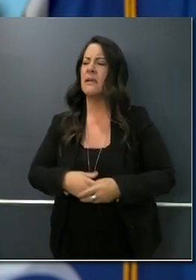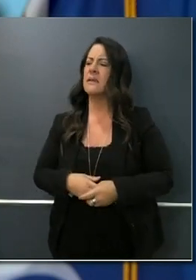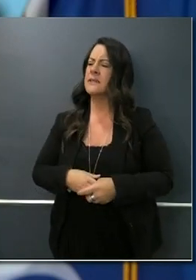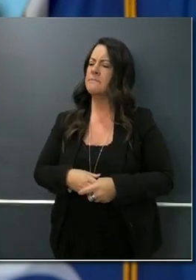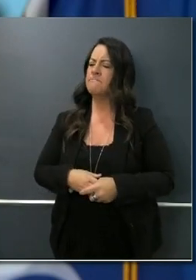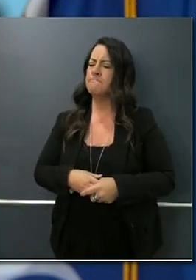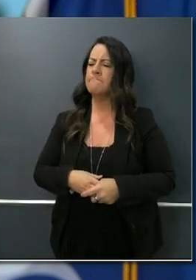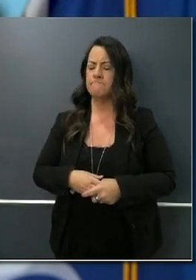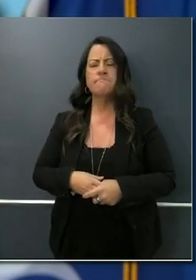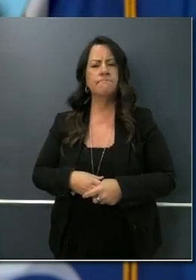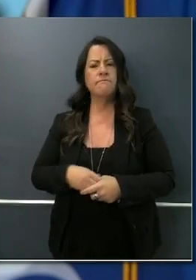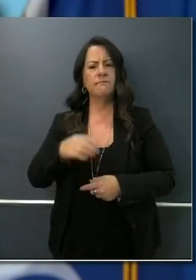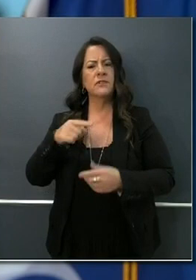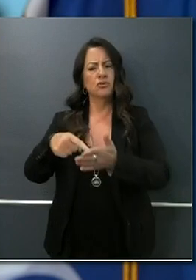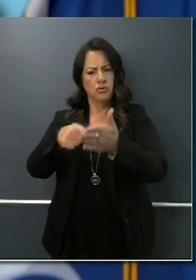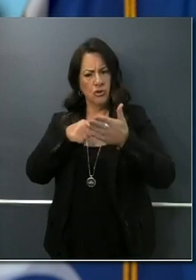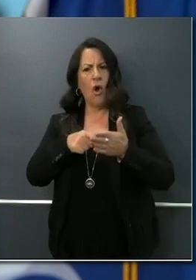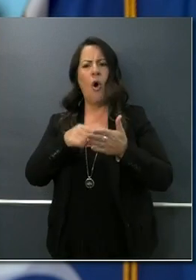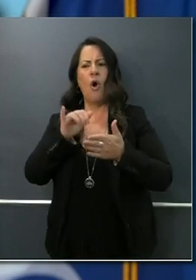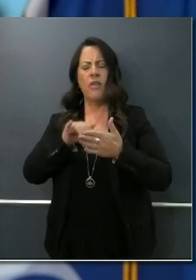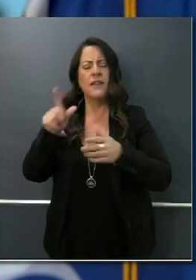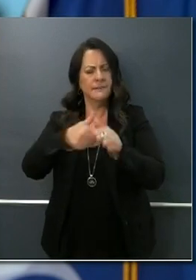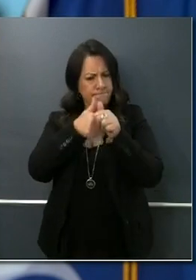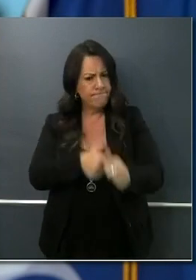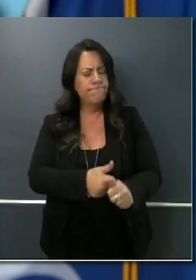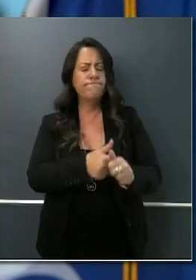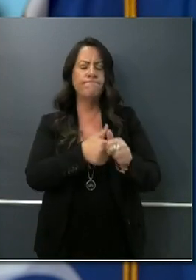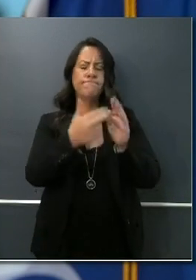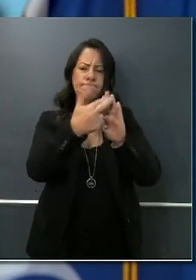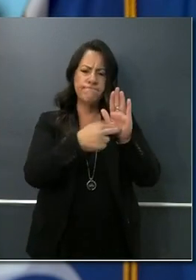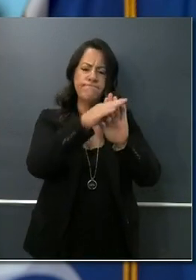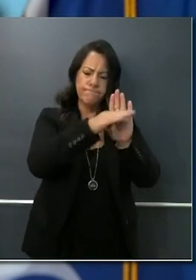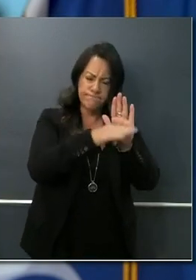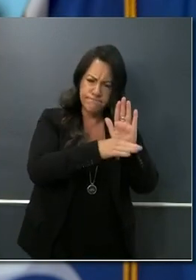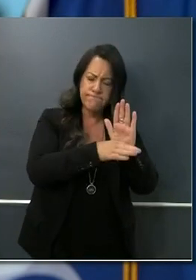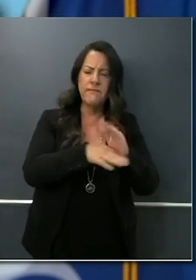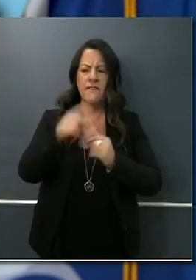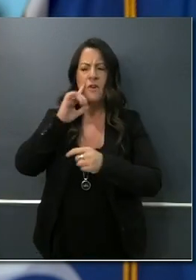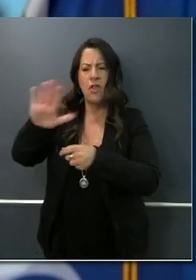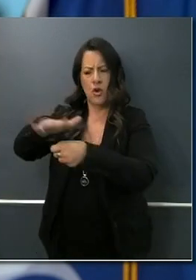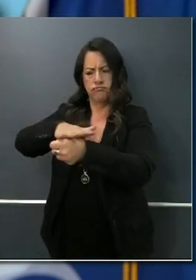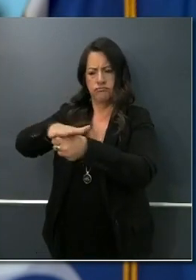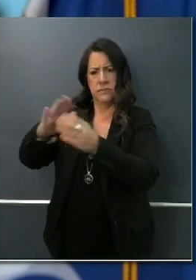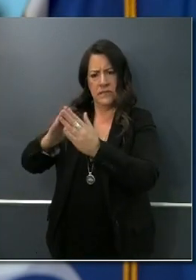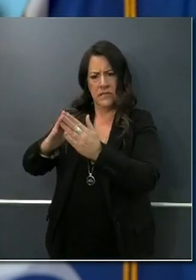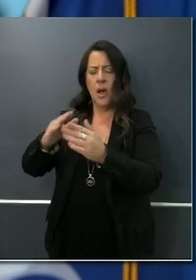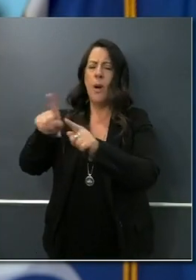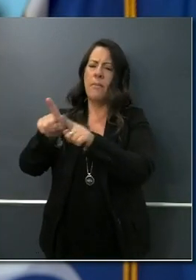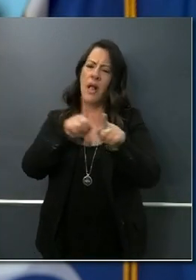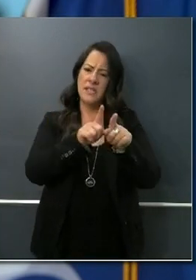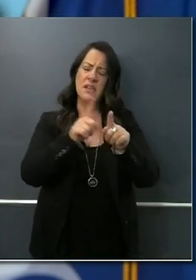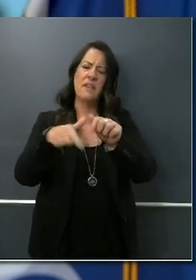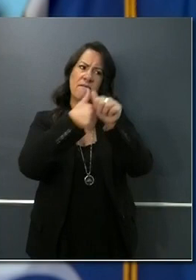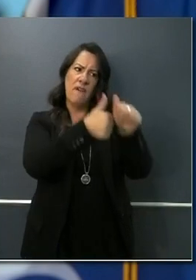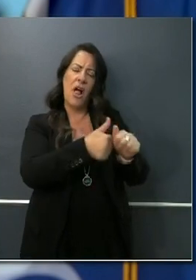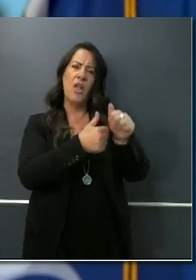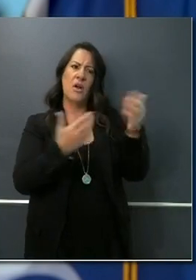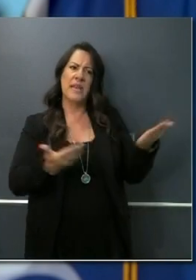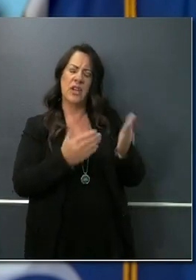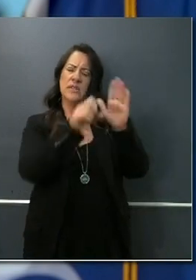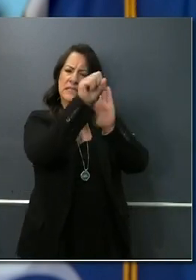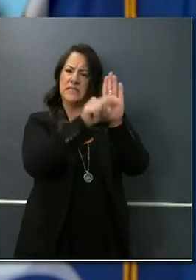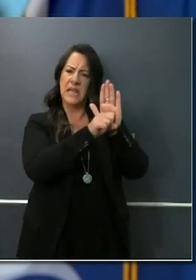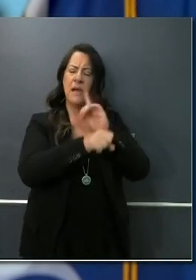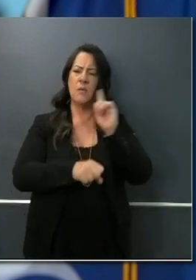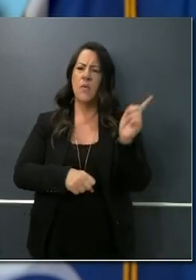truly did justice to the guidelines that not only they set locally, but that the state of California has set. And we'll have a little work